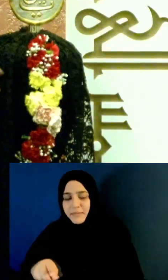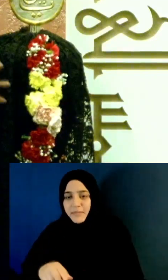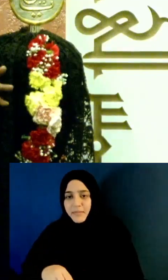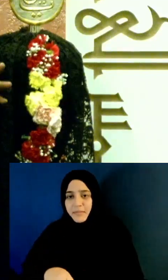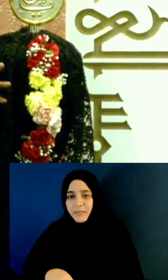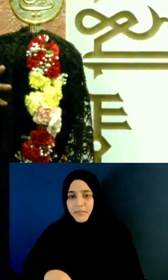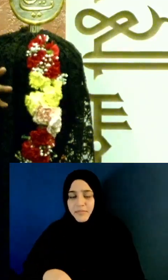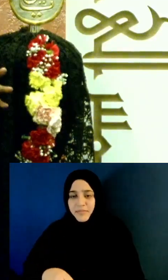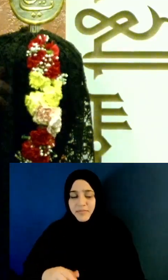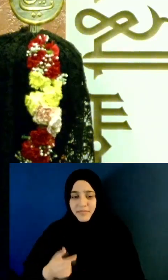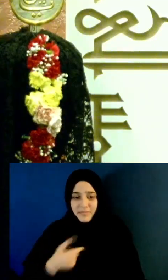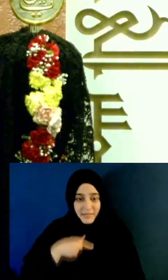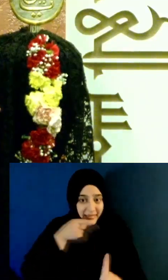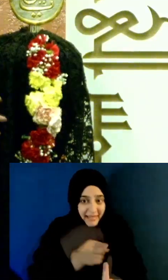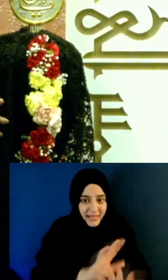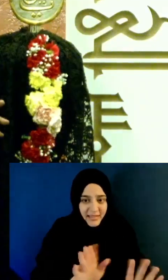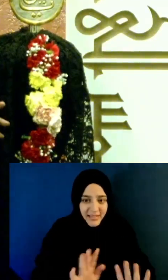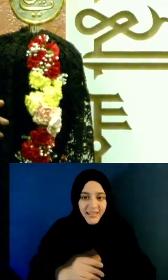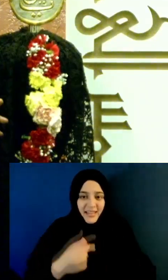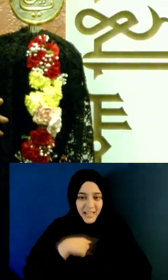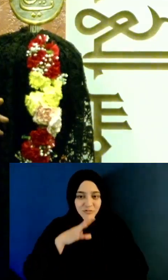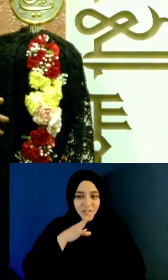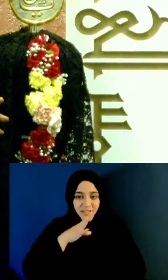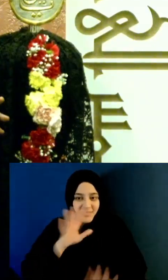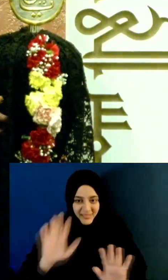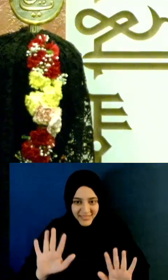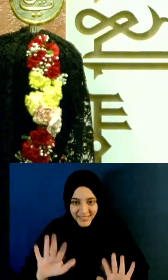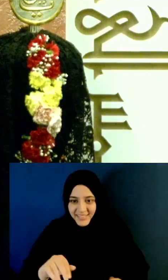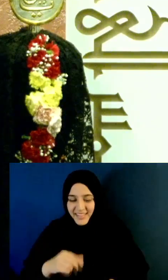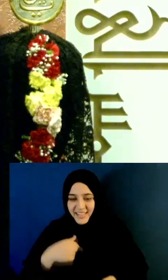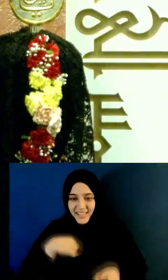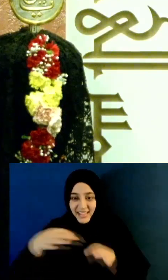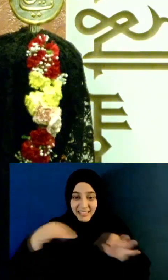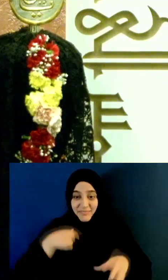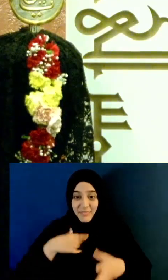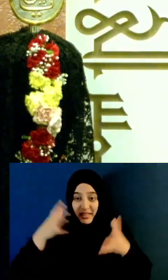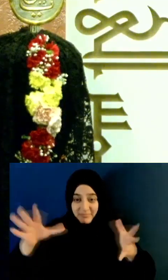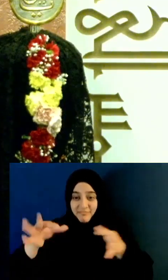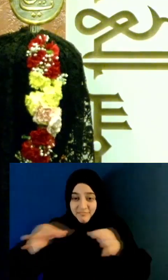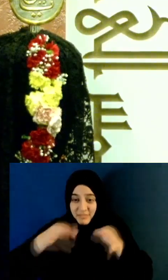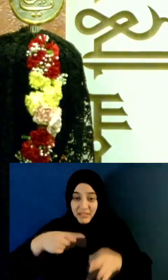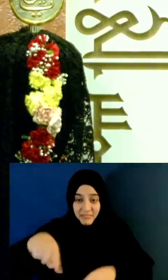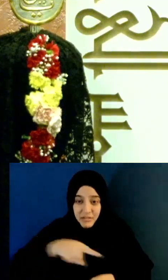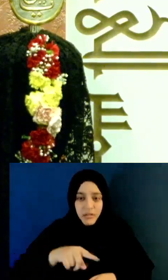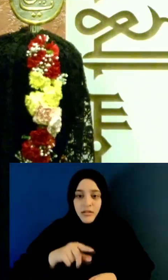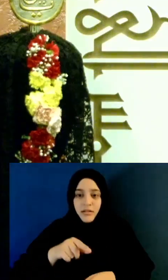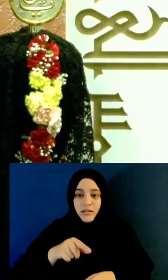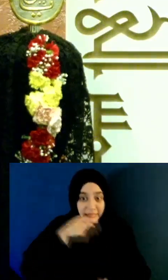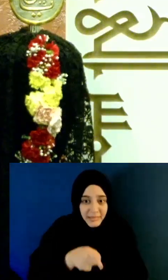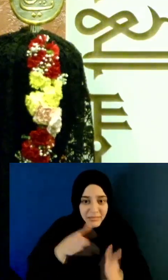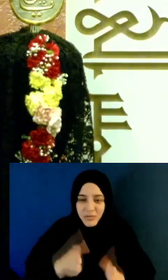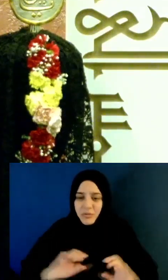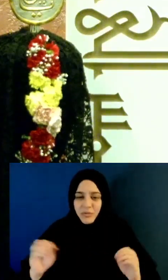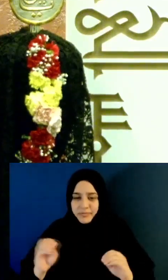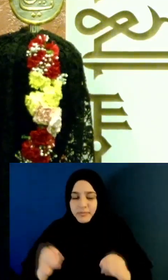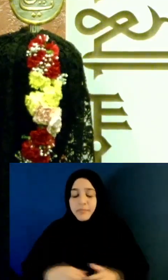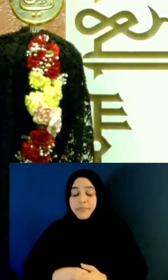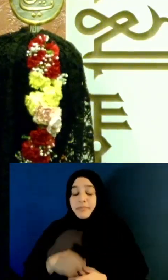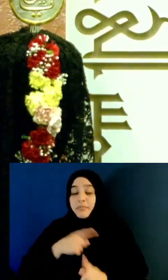talking. It's a figure of speech. Not proud of who you are as a